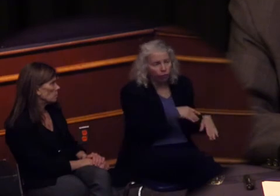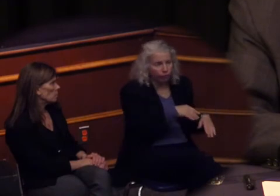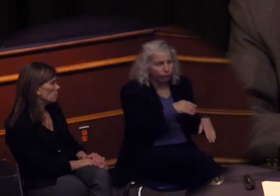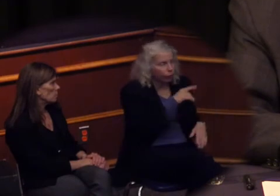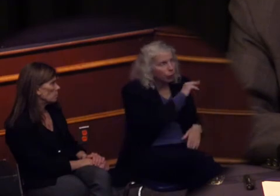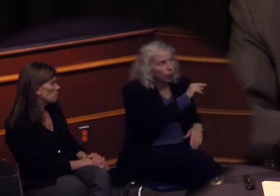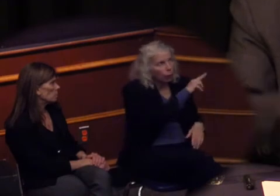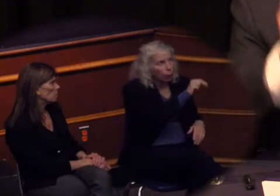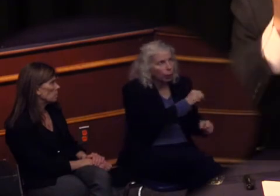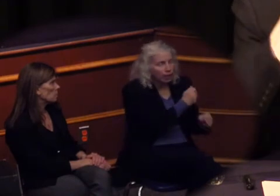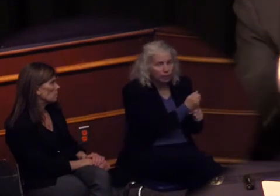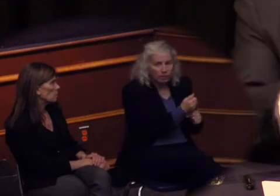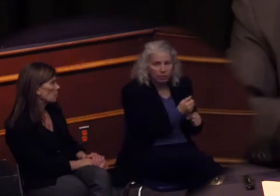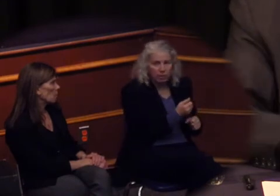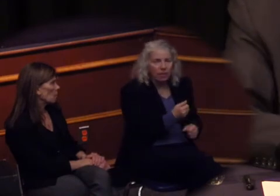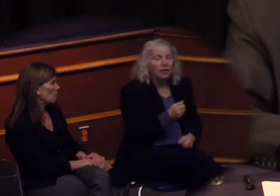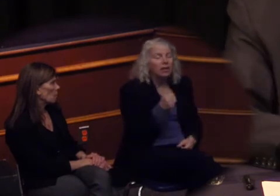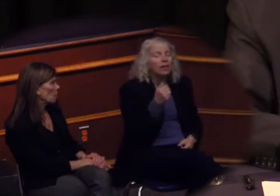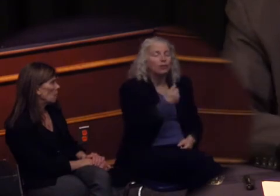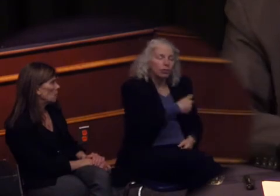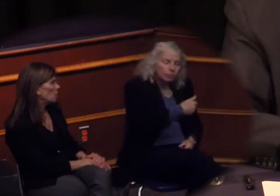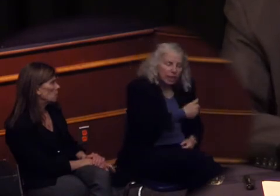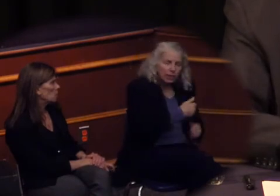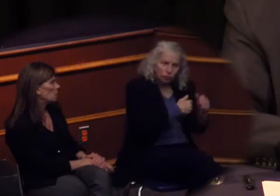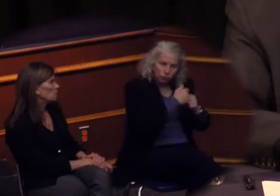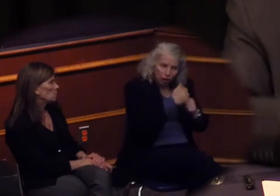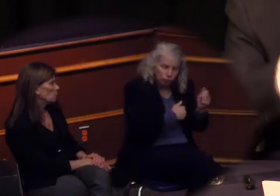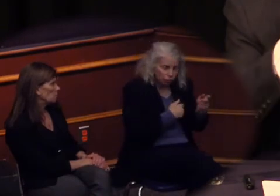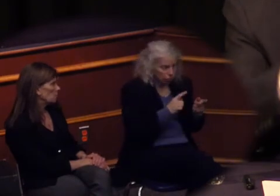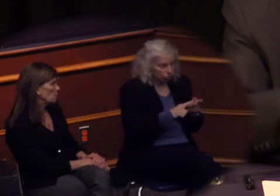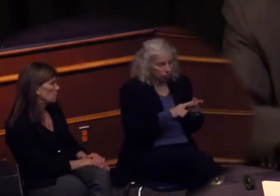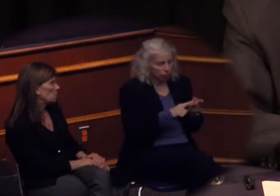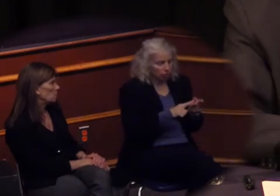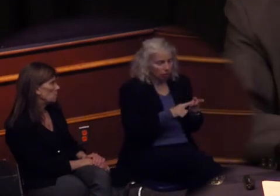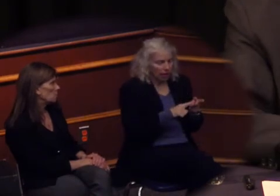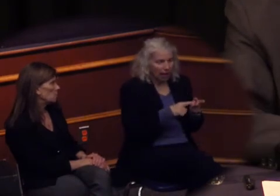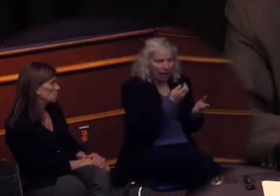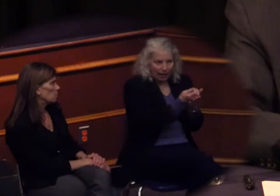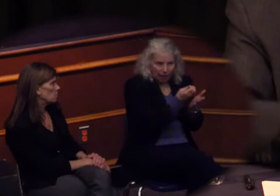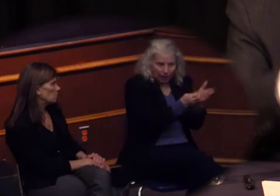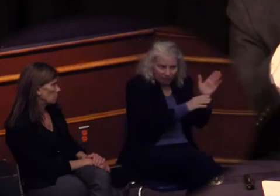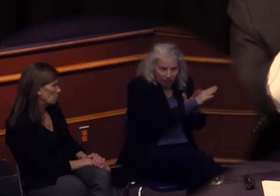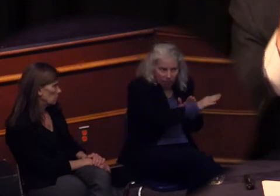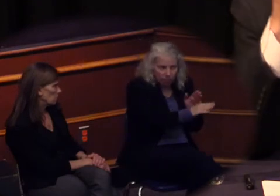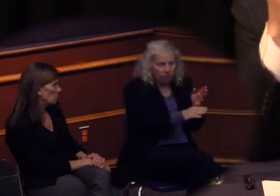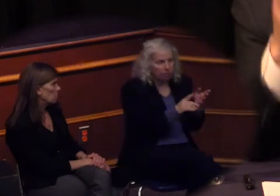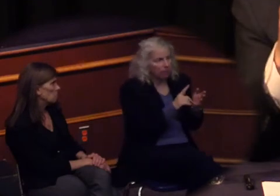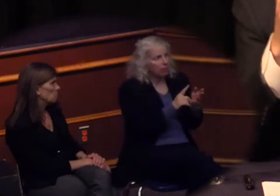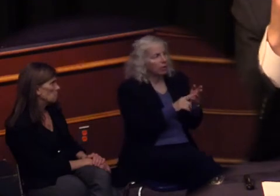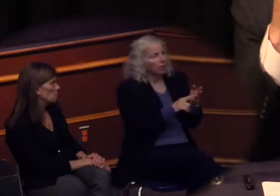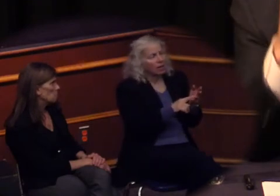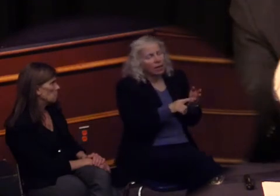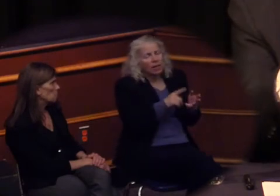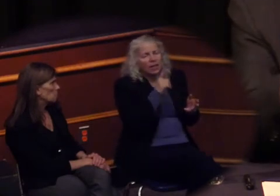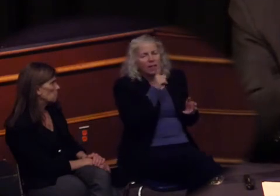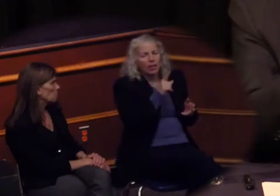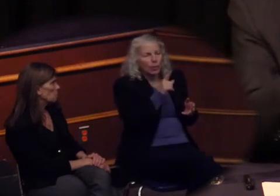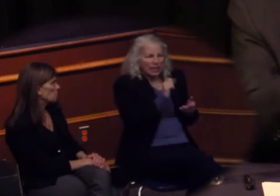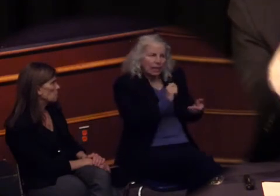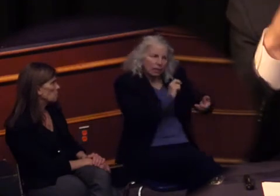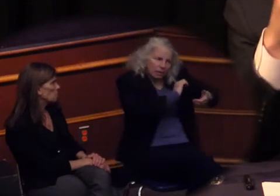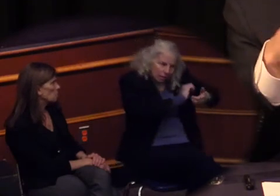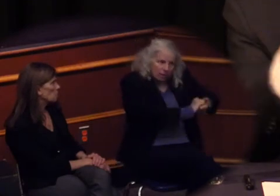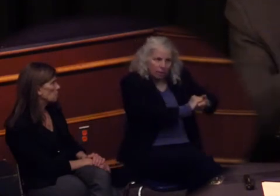neglect. Transportation infrastructure investment, economic development investments, mostly working in partnership